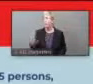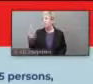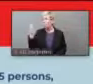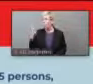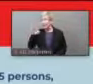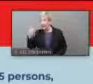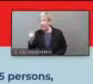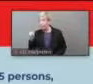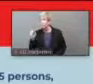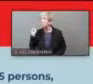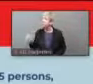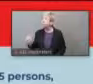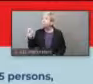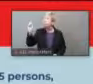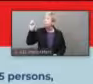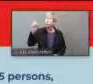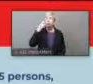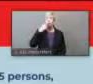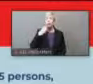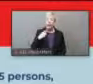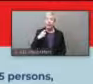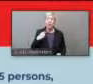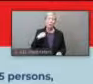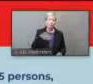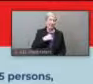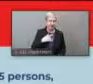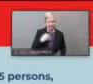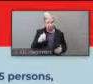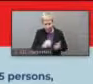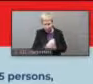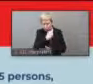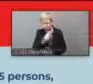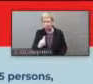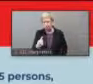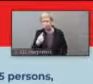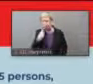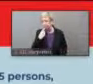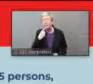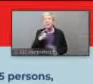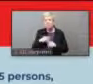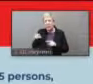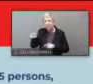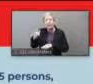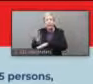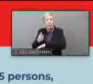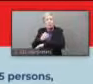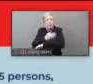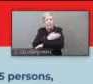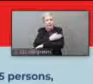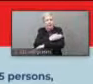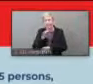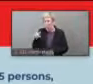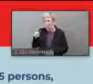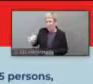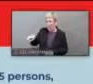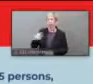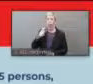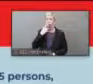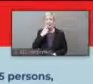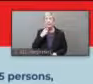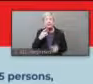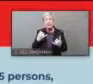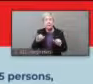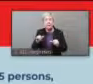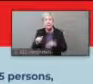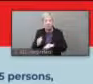that, it's disappointing when you see that map, but they are moving. We can see that based on the positivity